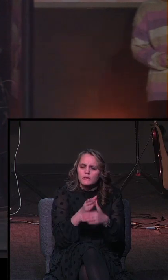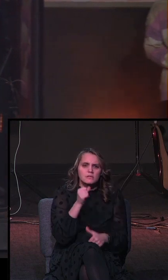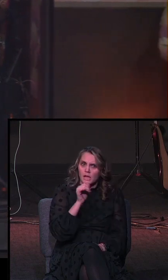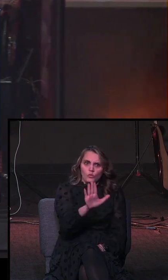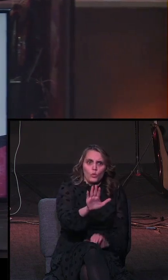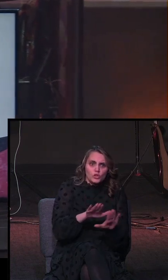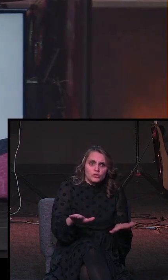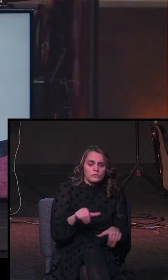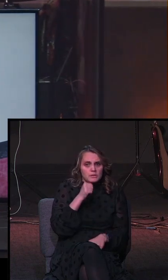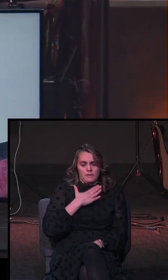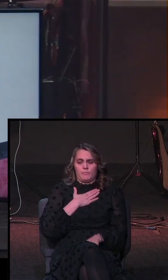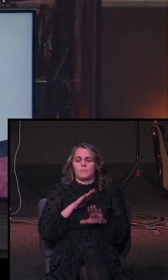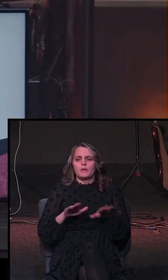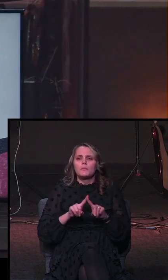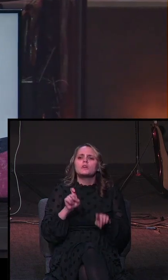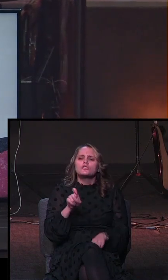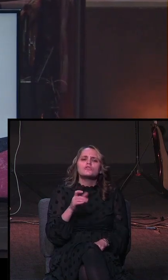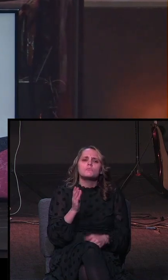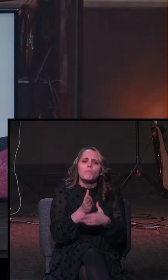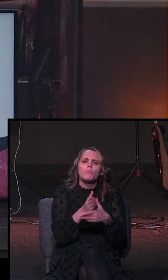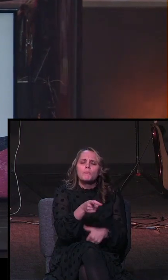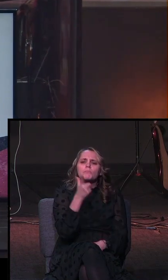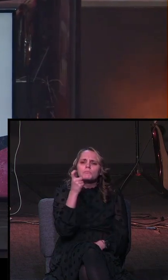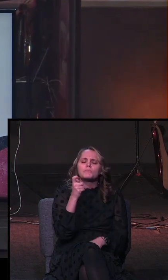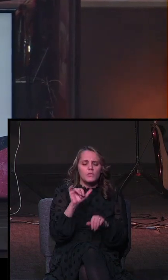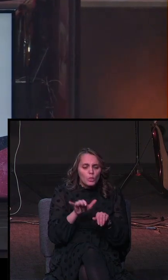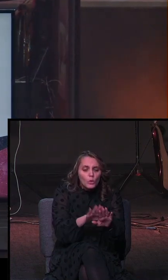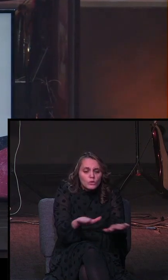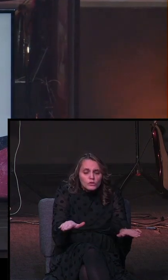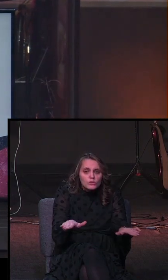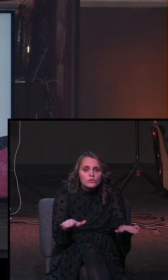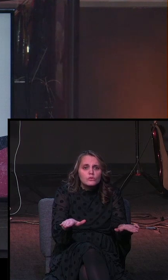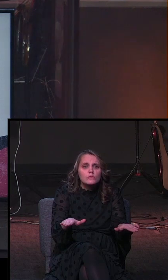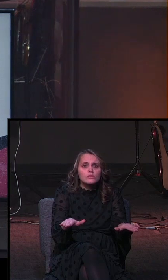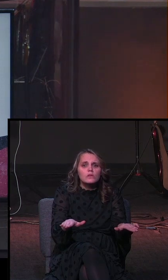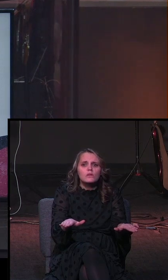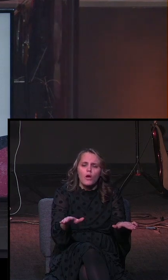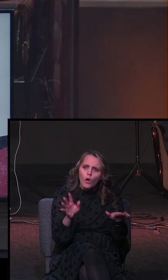should bother you because the gospel tells us those kids are worth dying for.